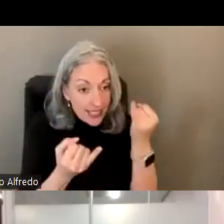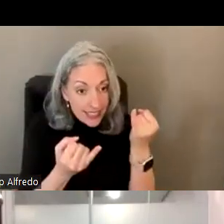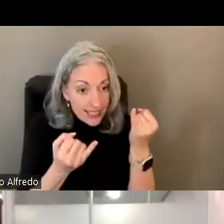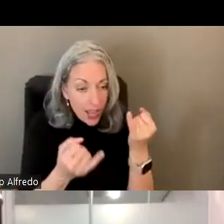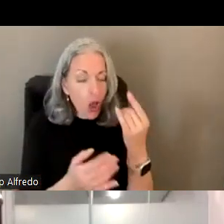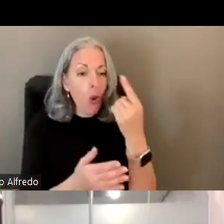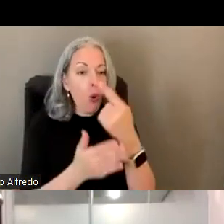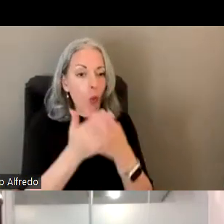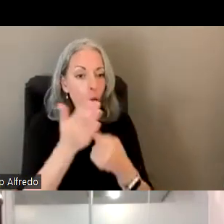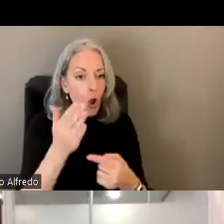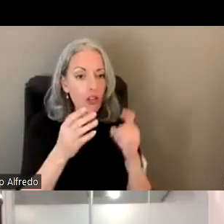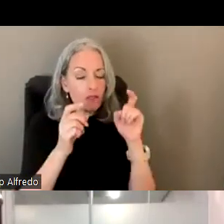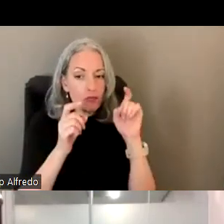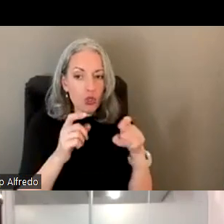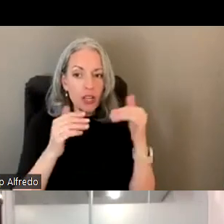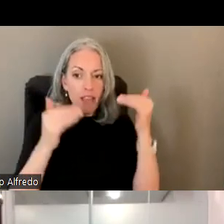ones we should be advancing?